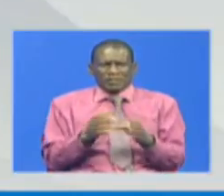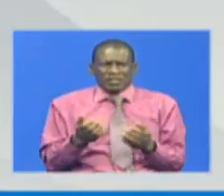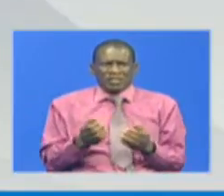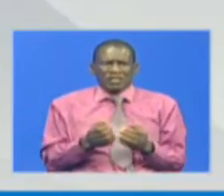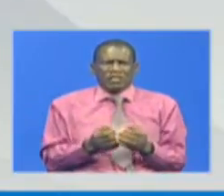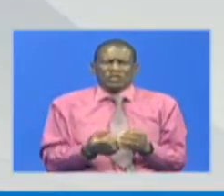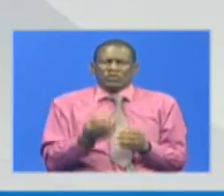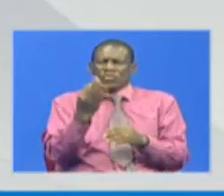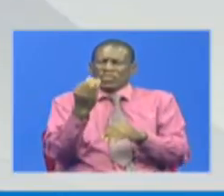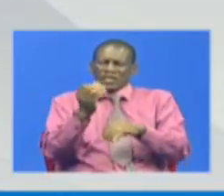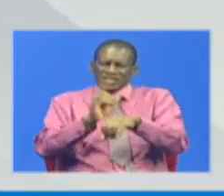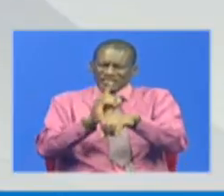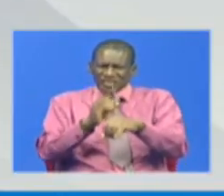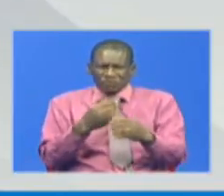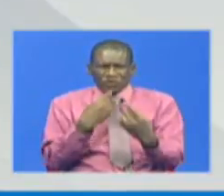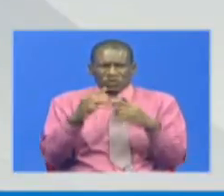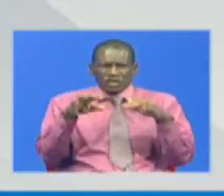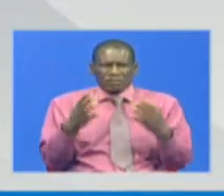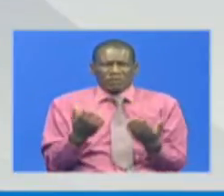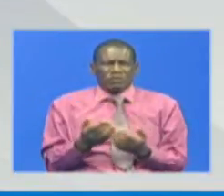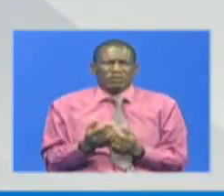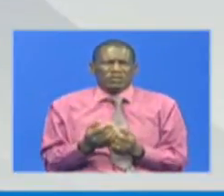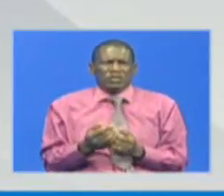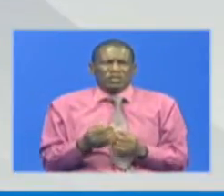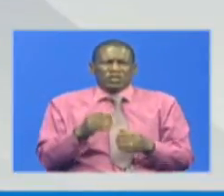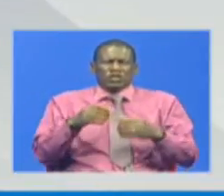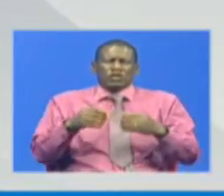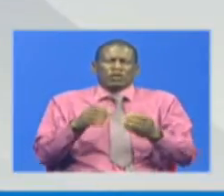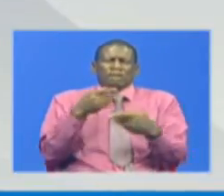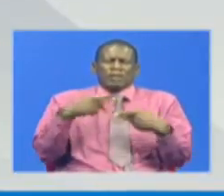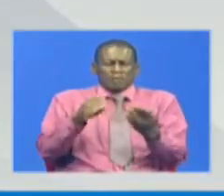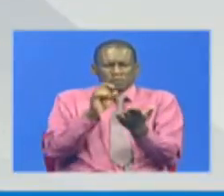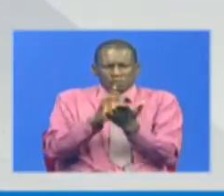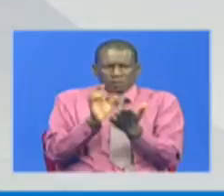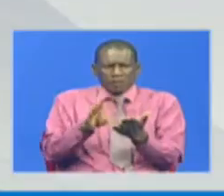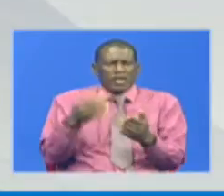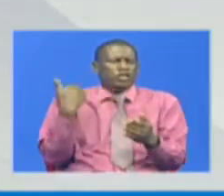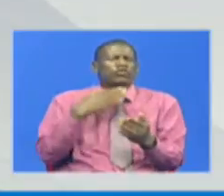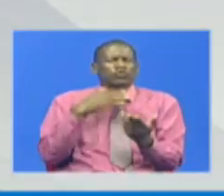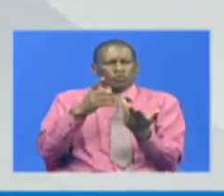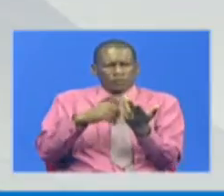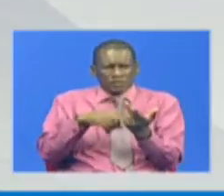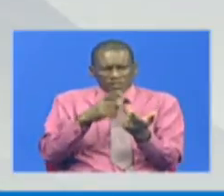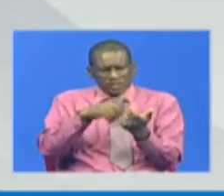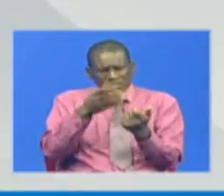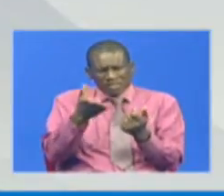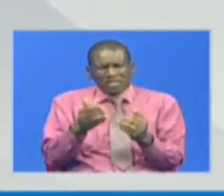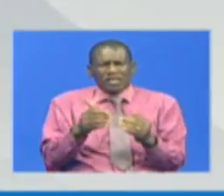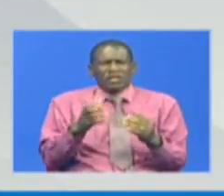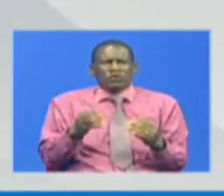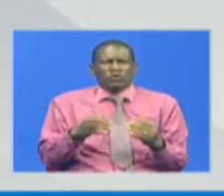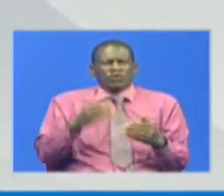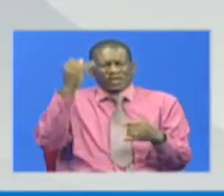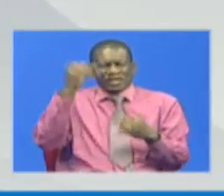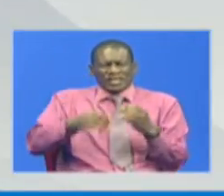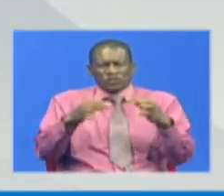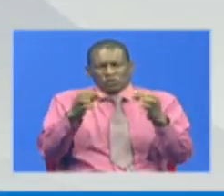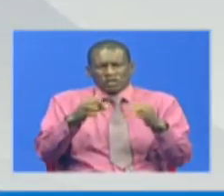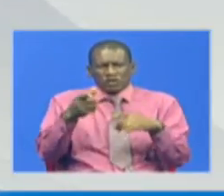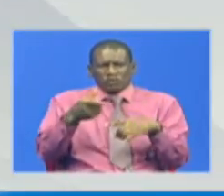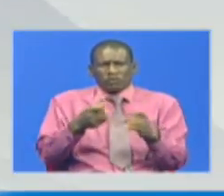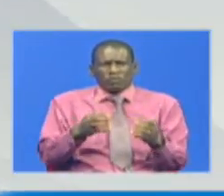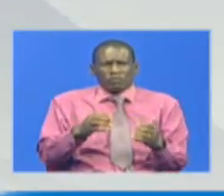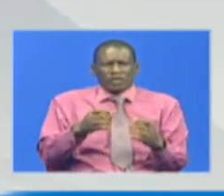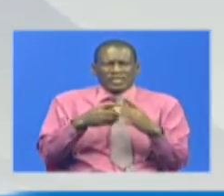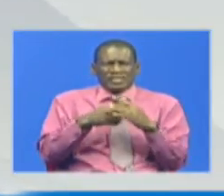30 seconds because we're talking about job losses. I don't want to be a statistic there. So I just bring a closing remark from, I'll